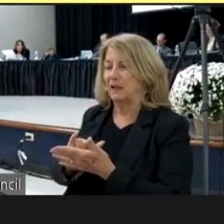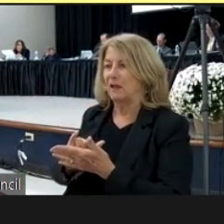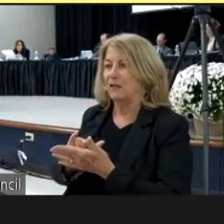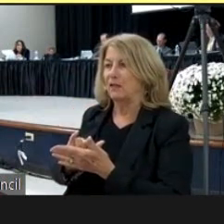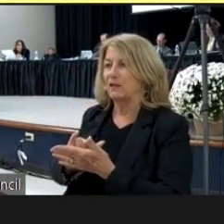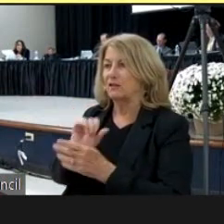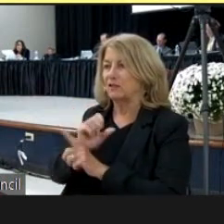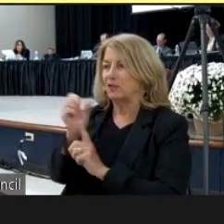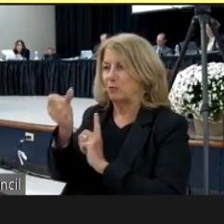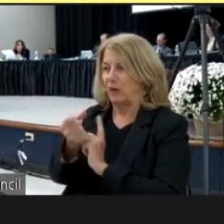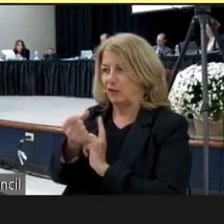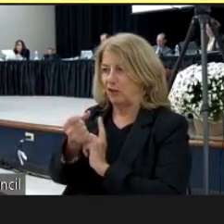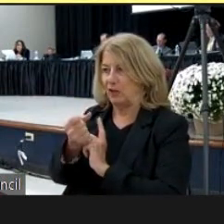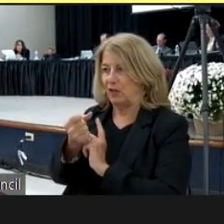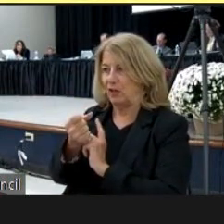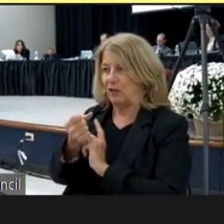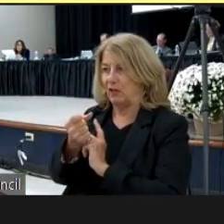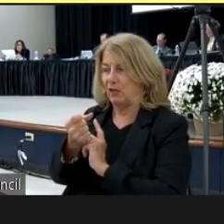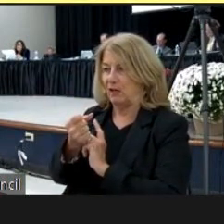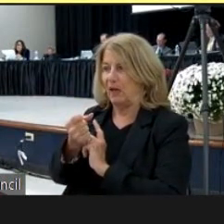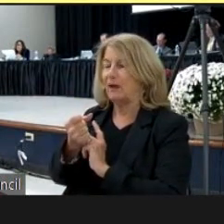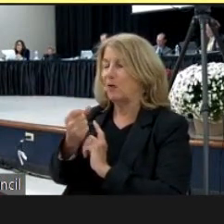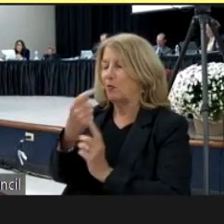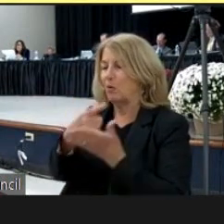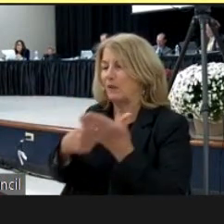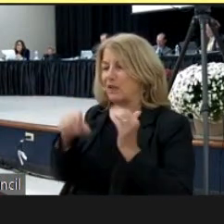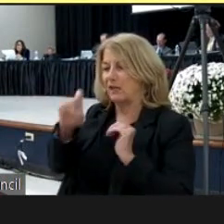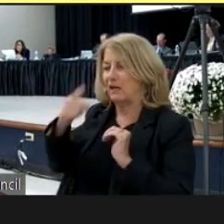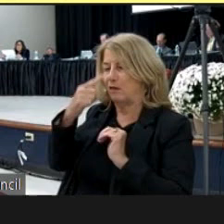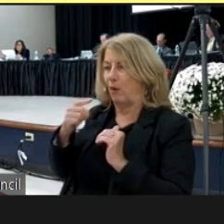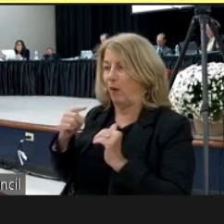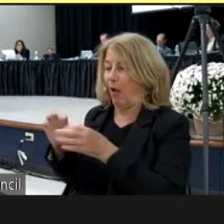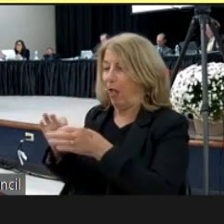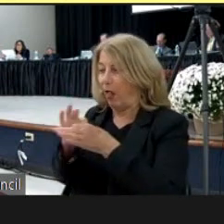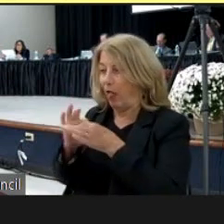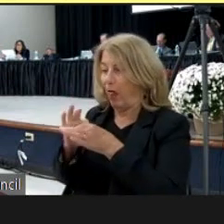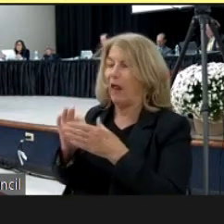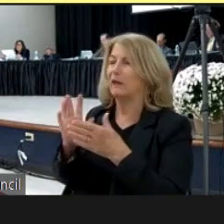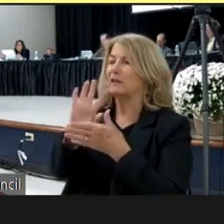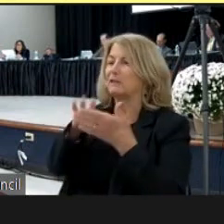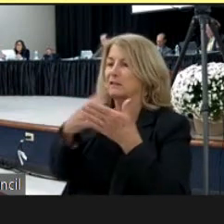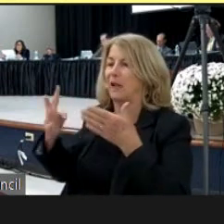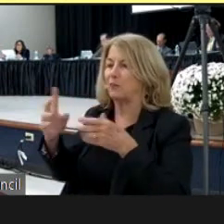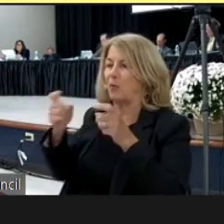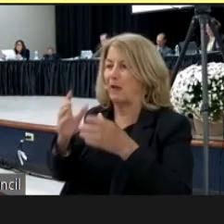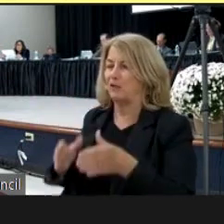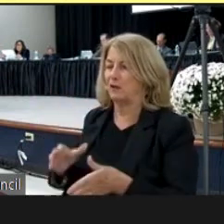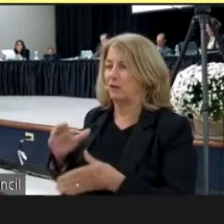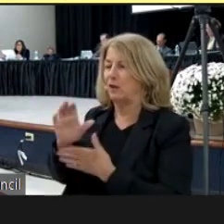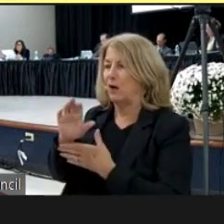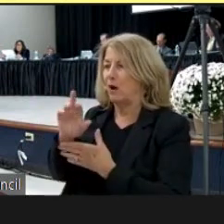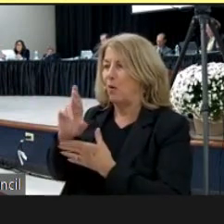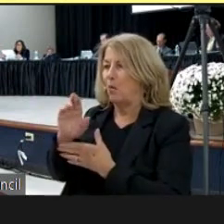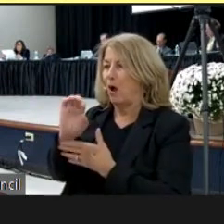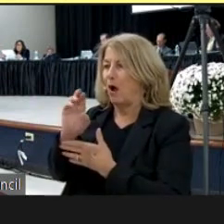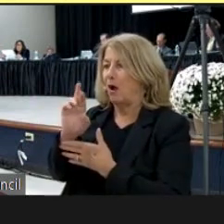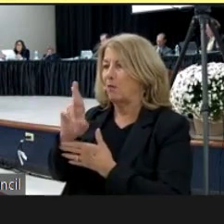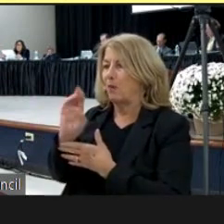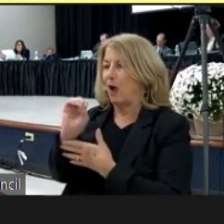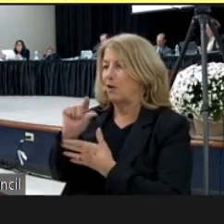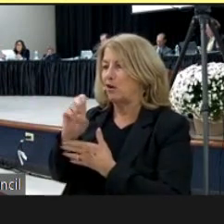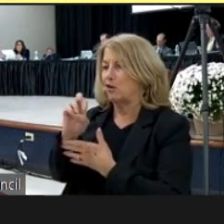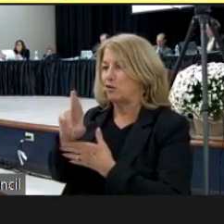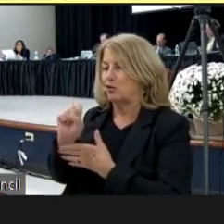the kind of need for coordination and schedule management. So Rogers O'Brien is an excellent contractor in that regard,